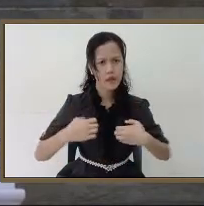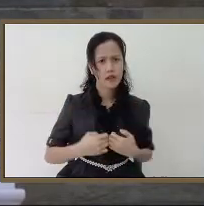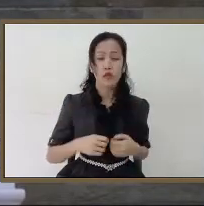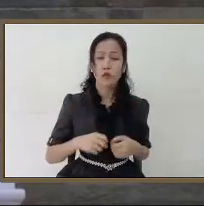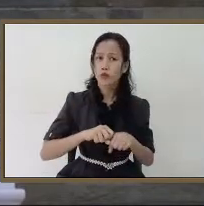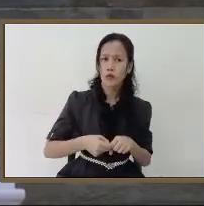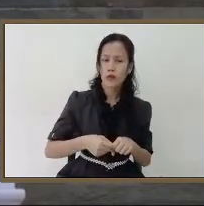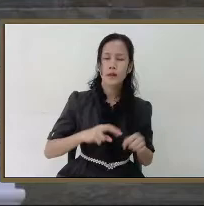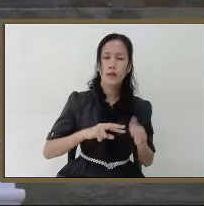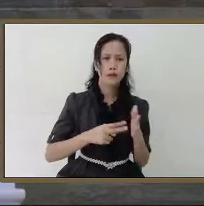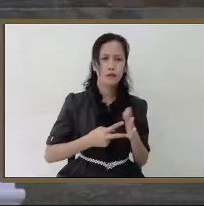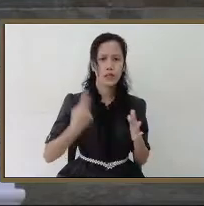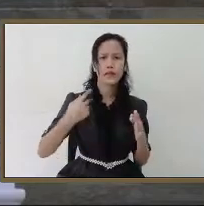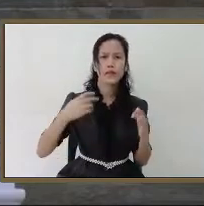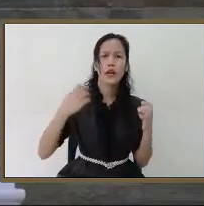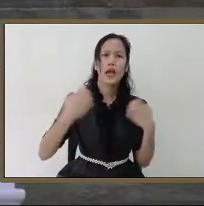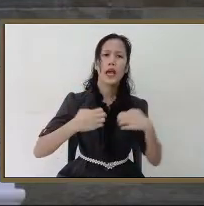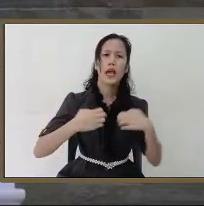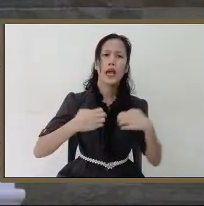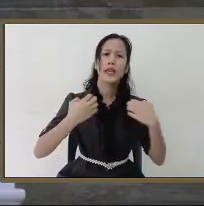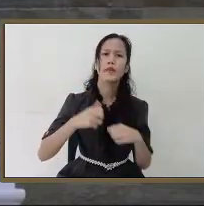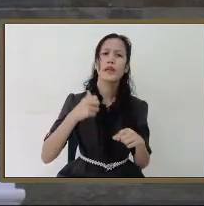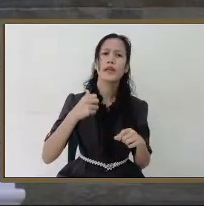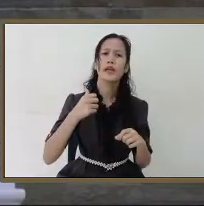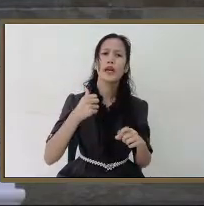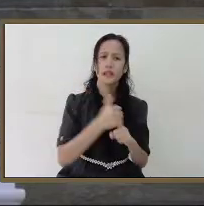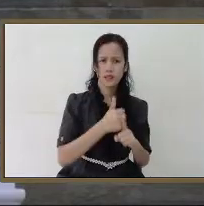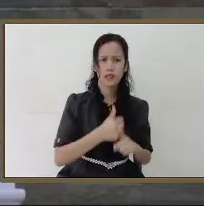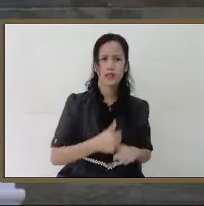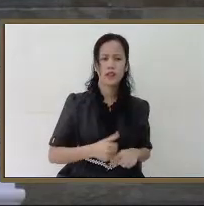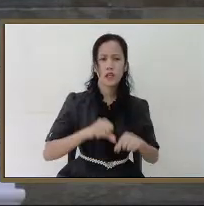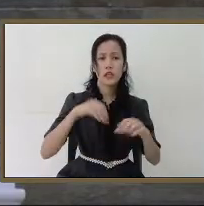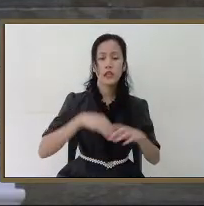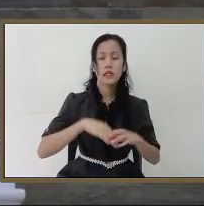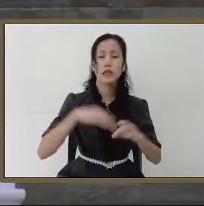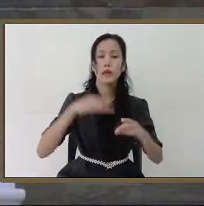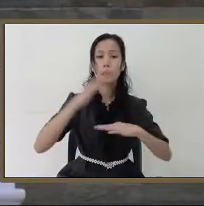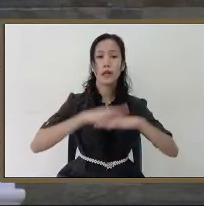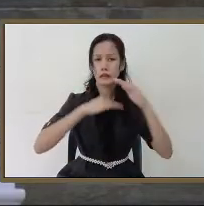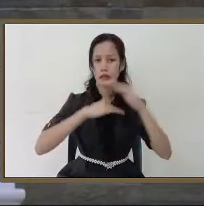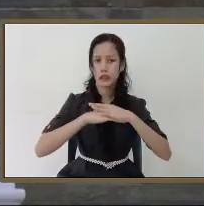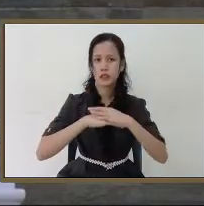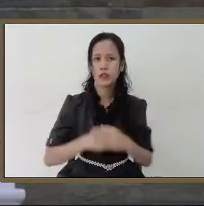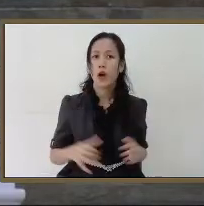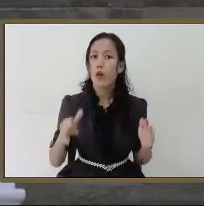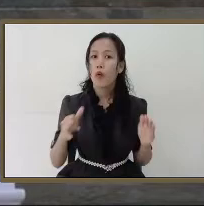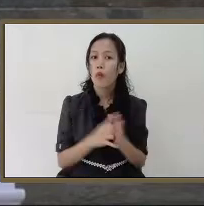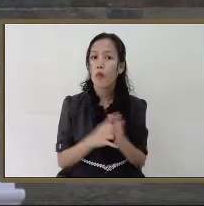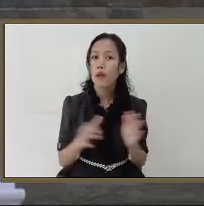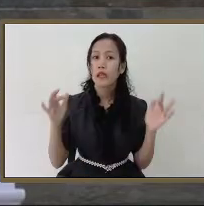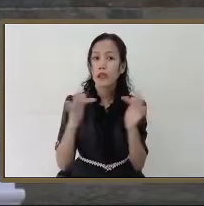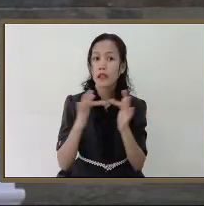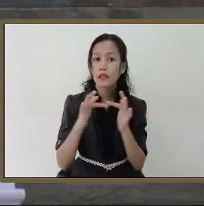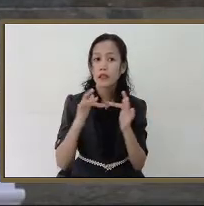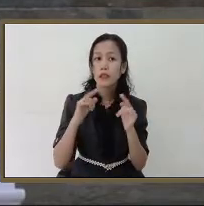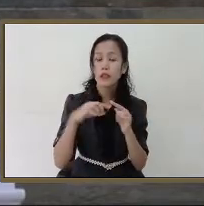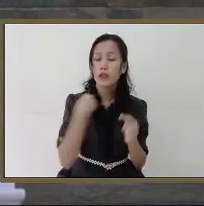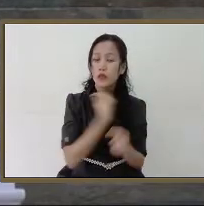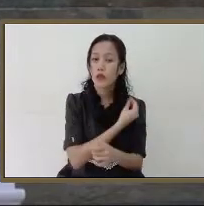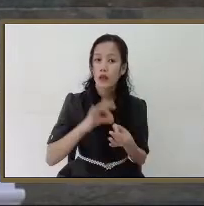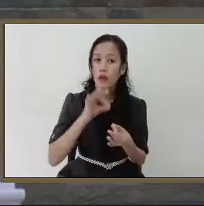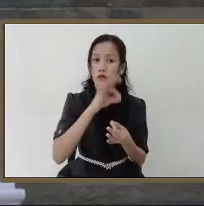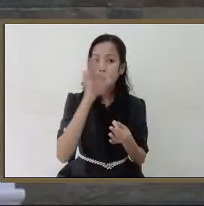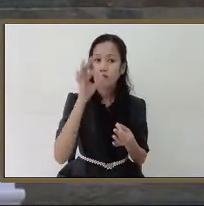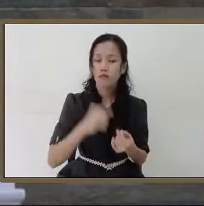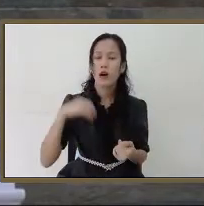them sa kanilang pagtatayo ng temple. Anong kalaki po niyan? Sa chapter 4, makikita natin yan. Faith